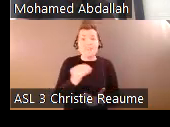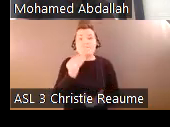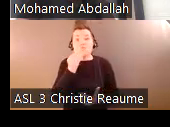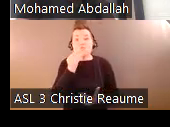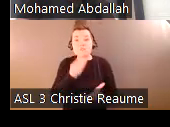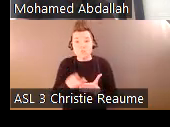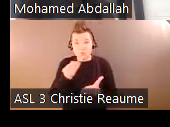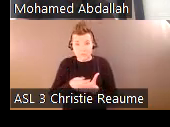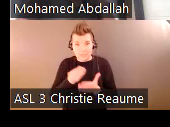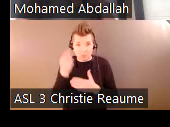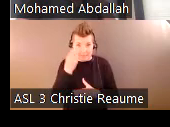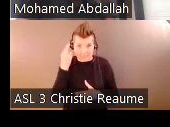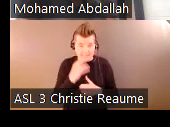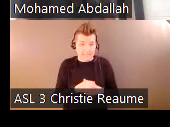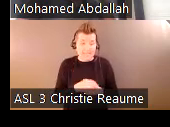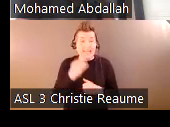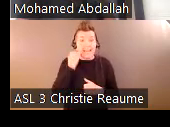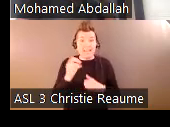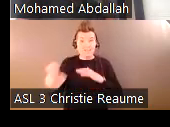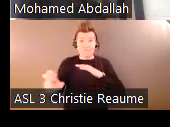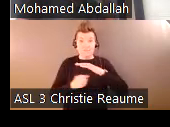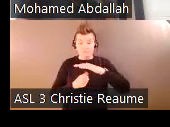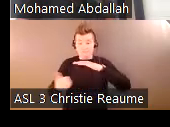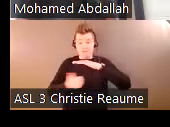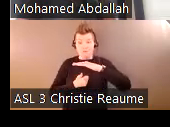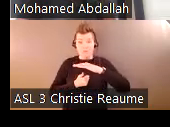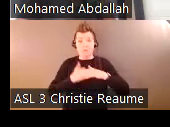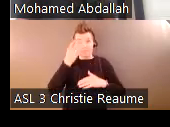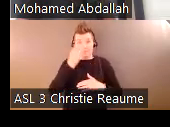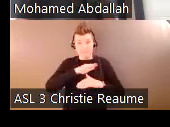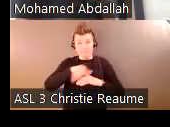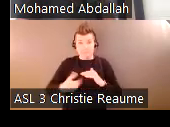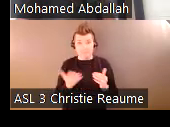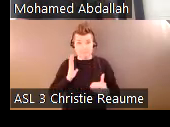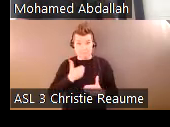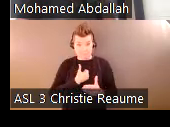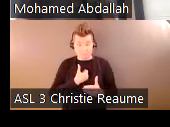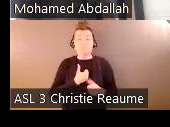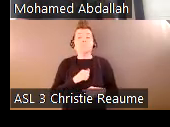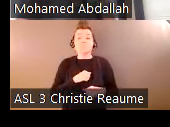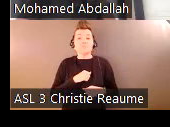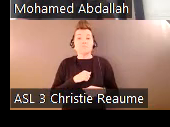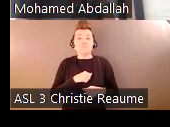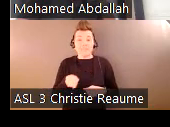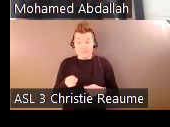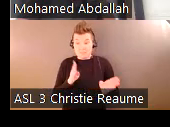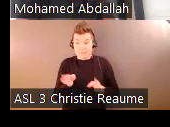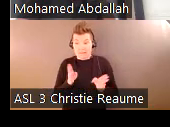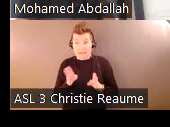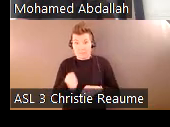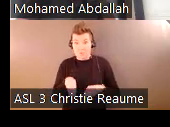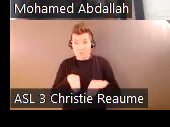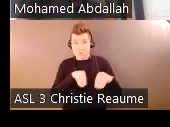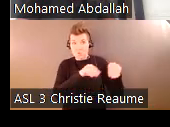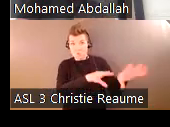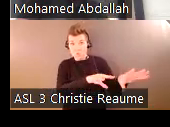So people will be able to, while they are arranging for their to move out of the shelter, we try